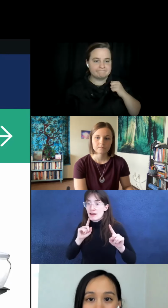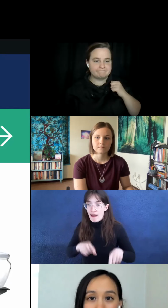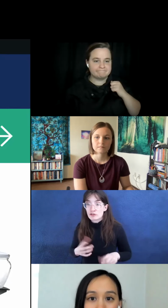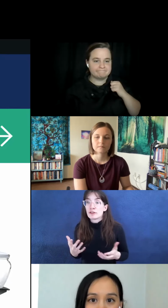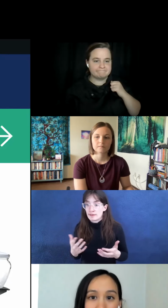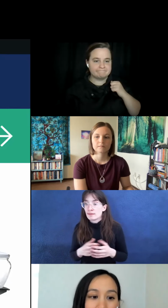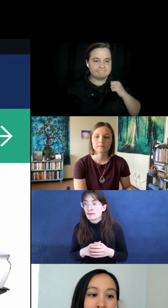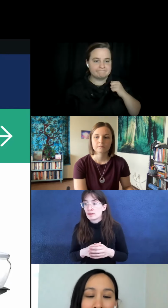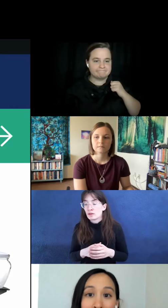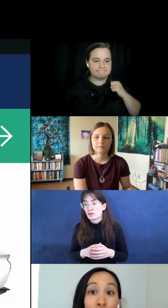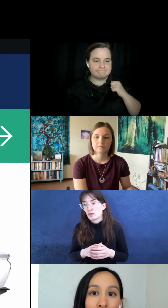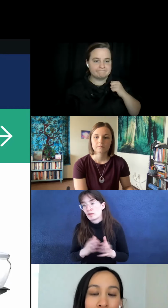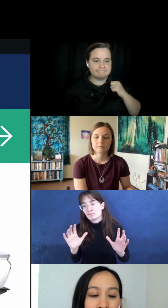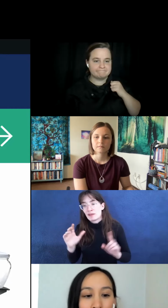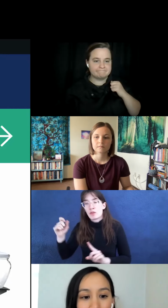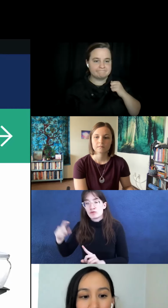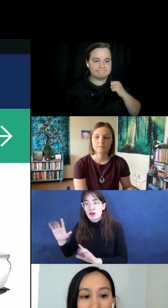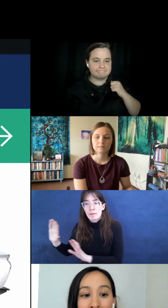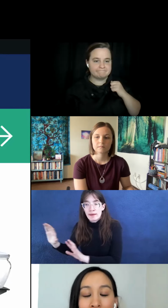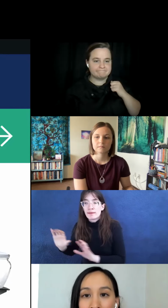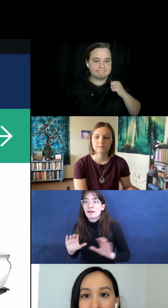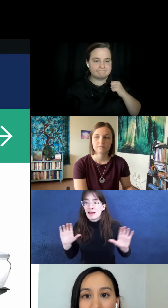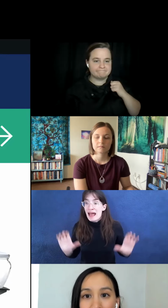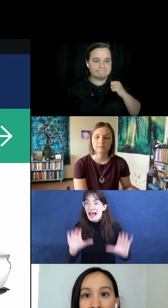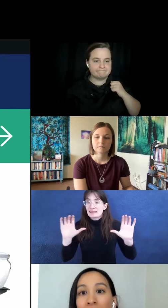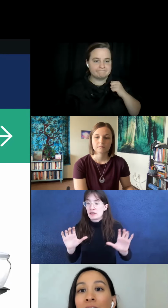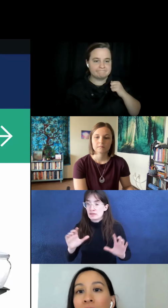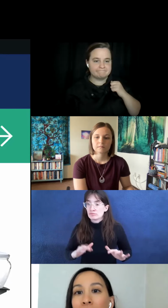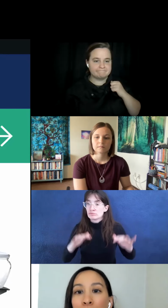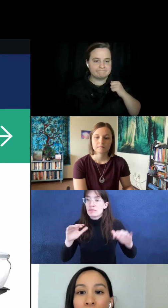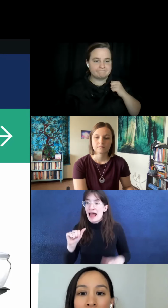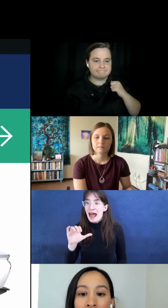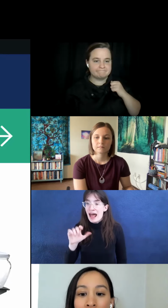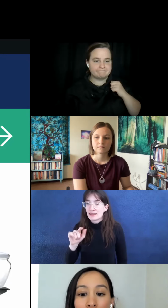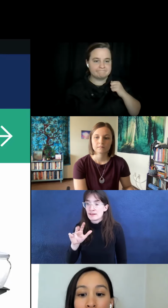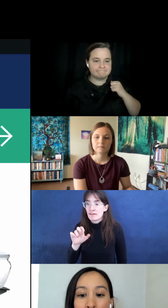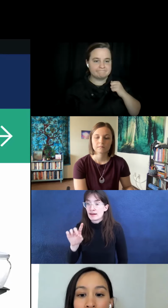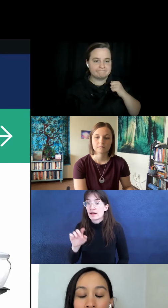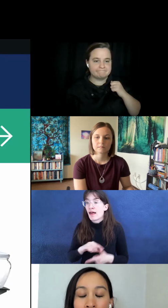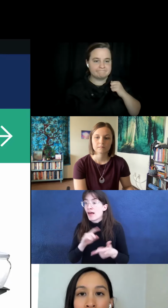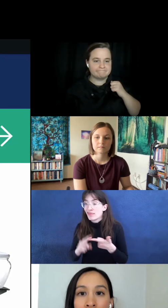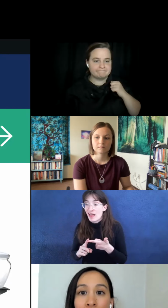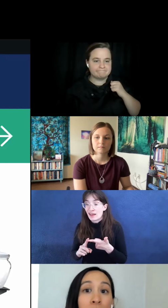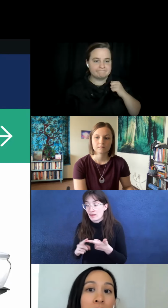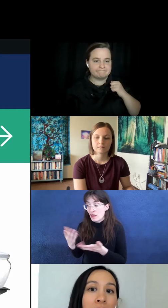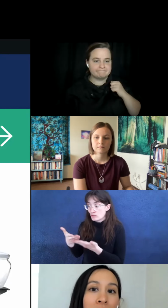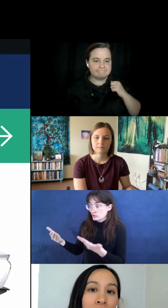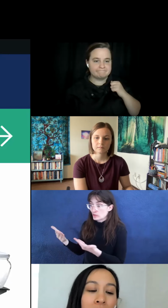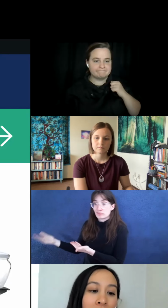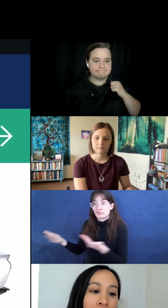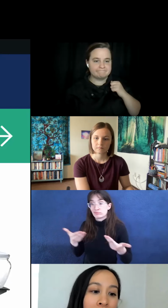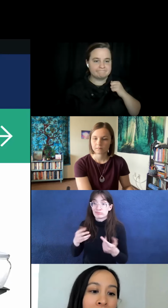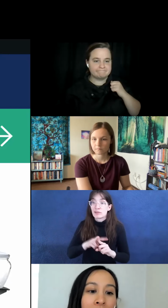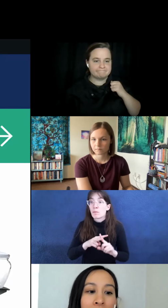the activation, I should say, not totally triggered, but being activated and then bringing in that resource. So what this can